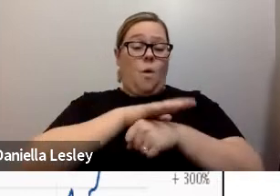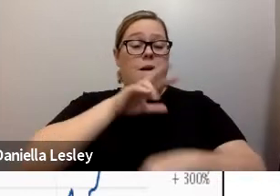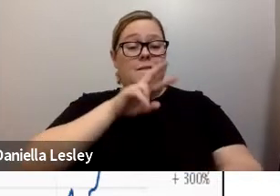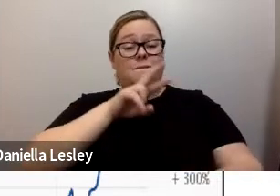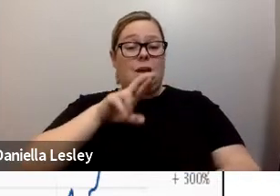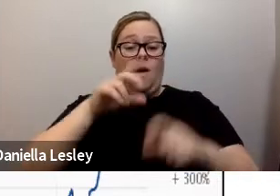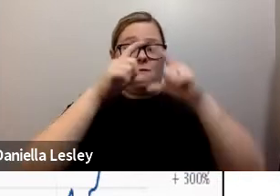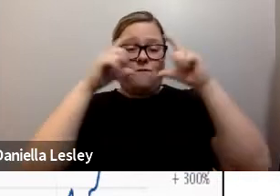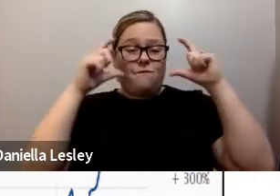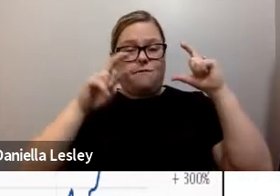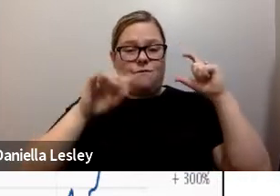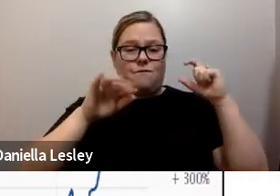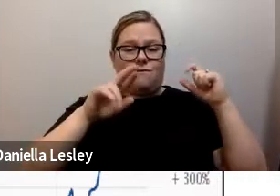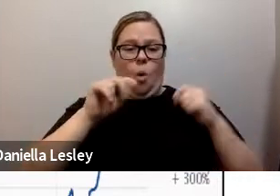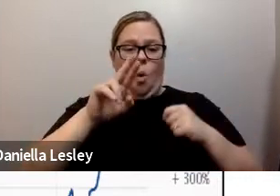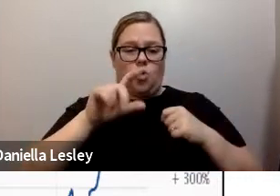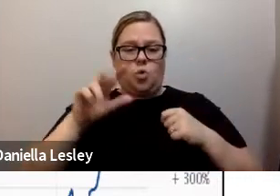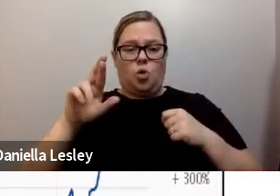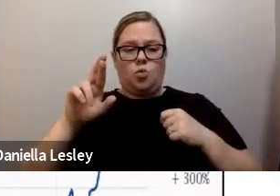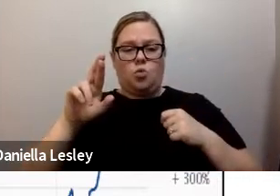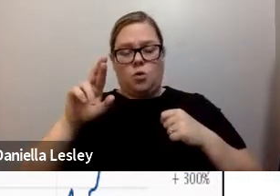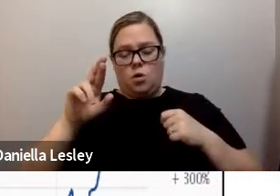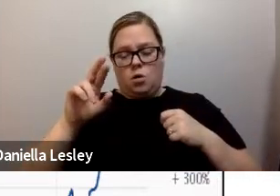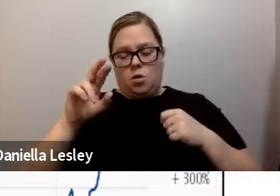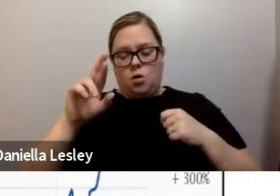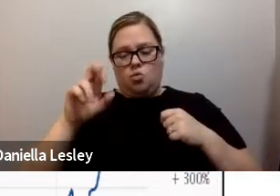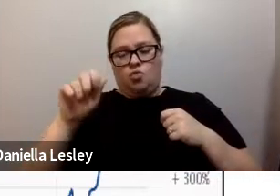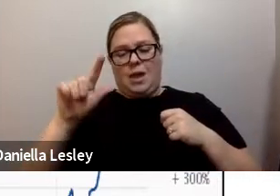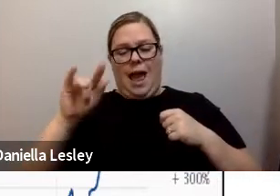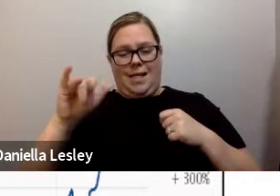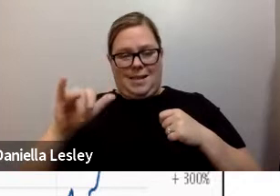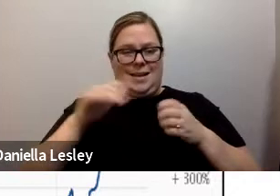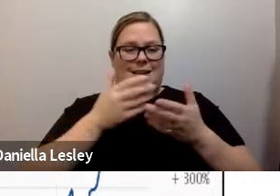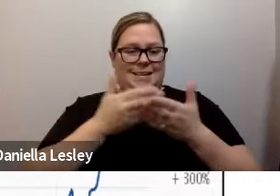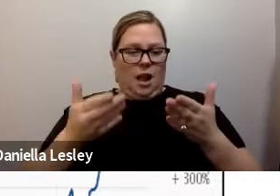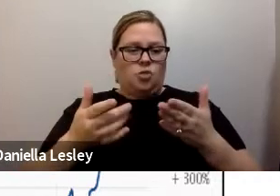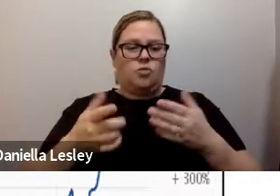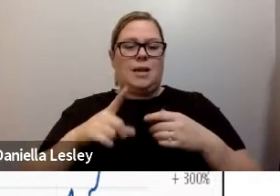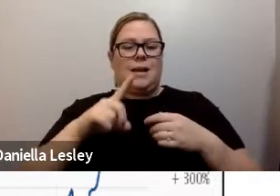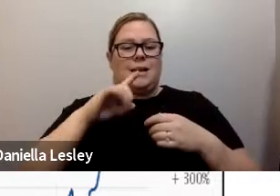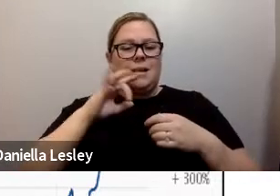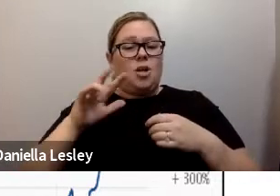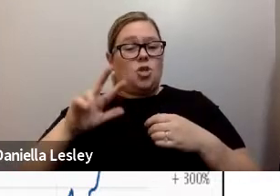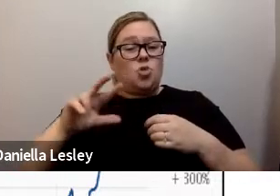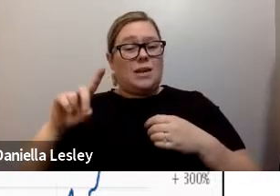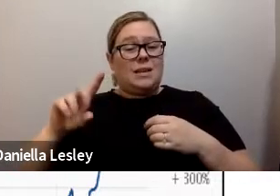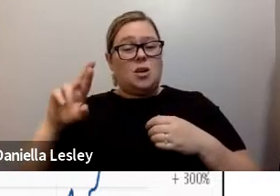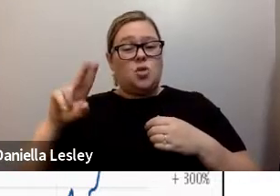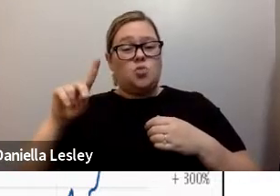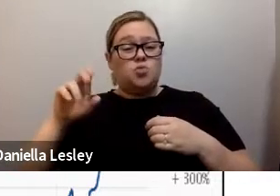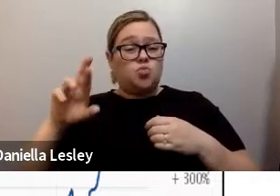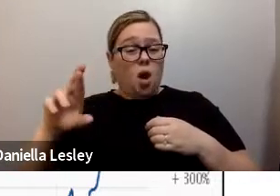accessory, we're way below what else is out there, except for the 3D rudder. So the 3D rudder ships for, I think